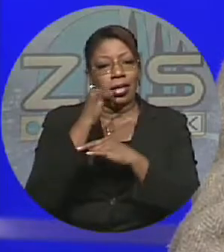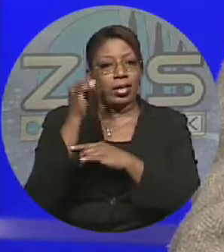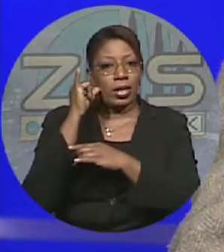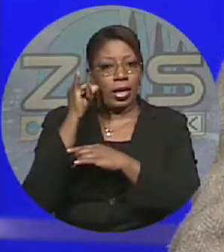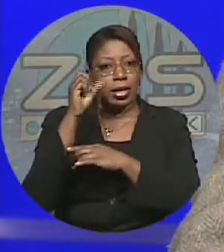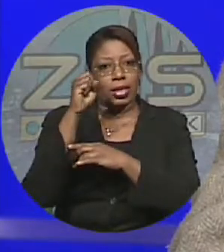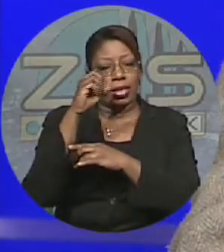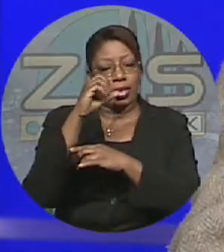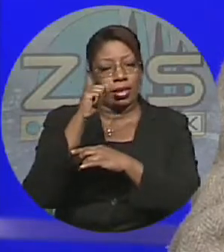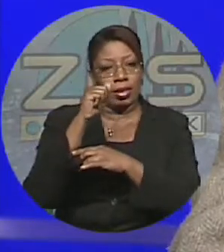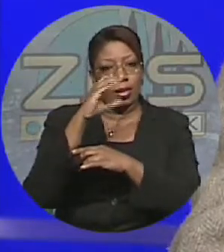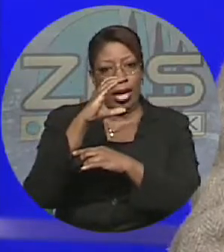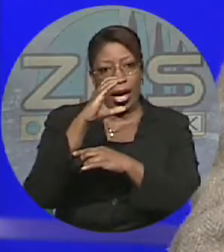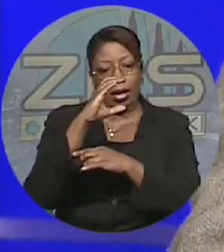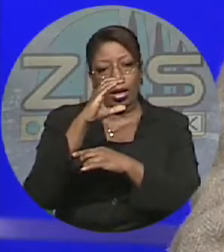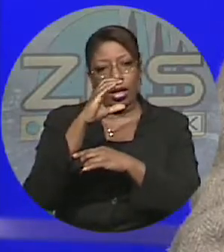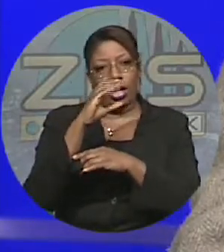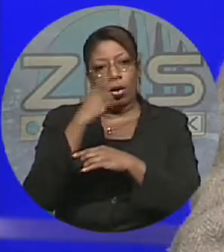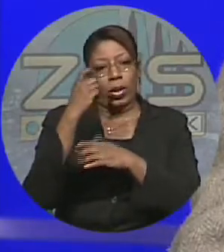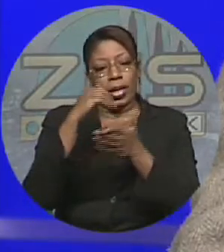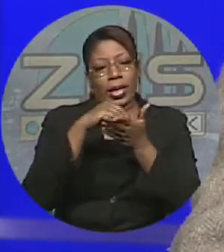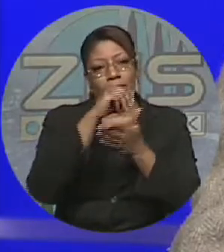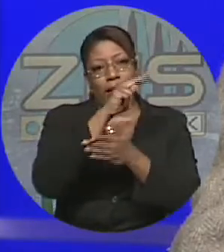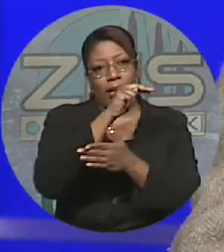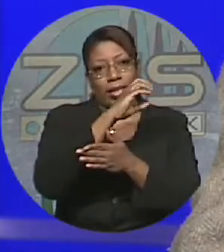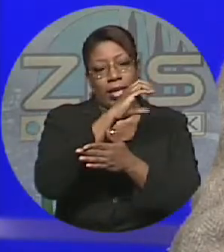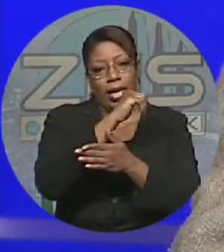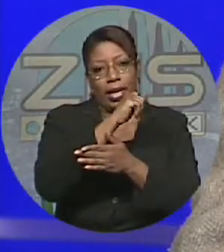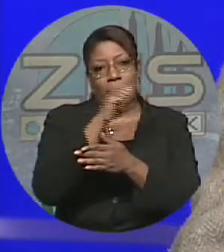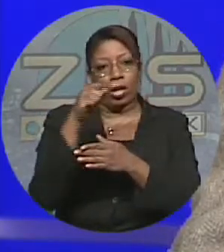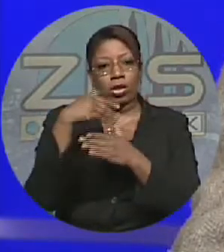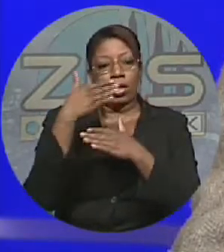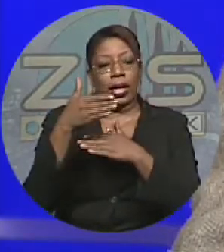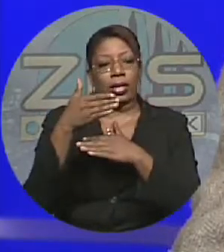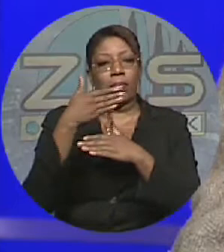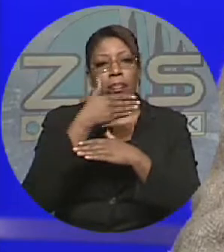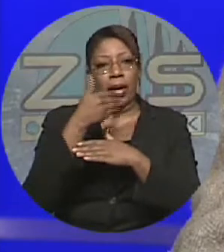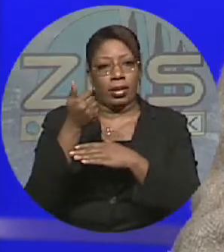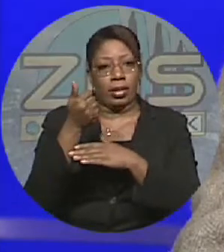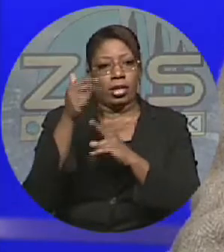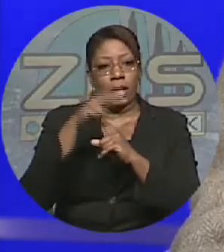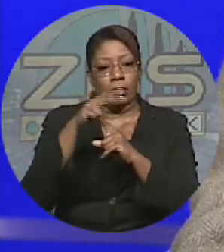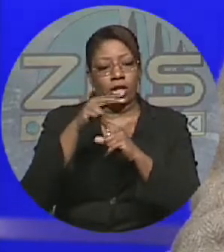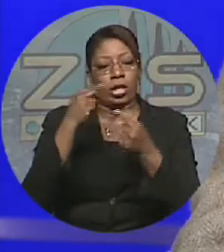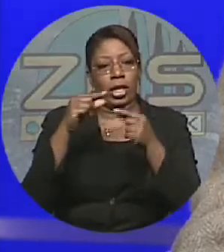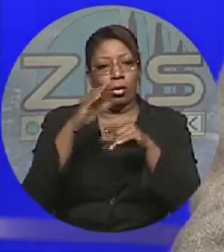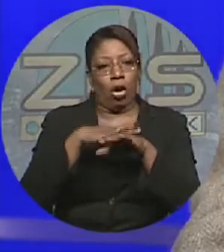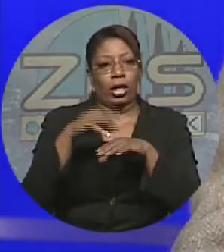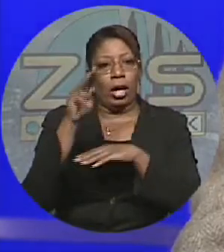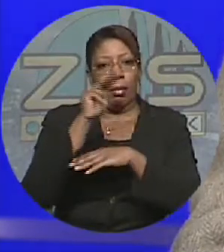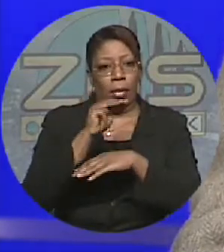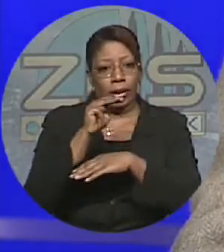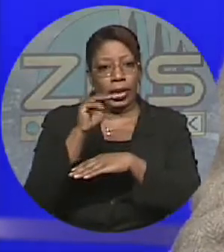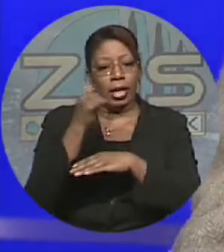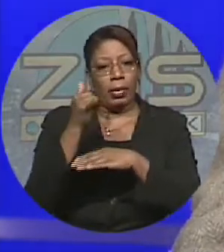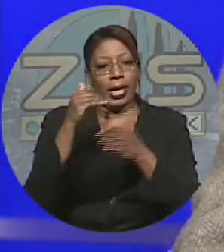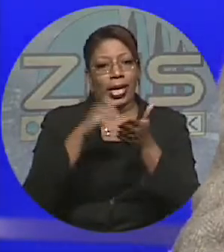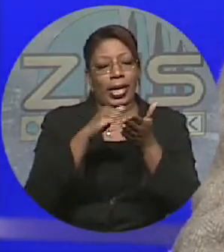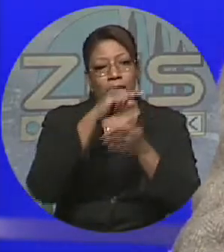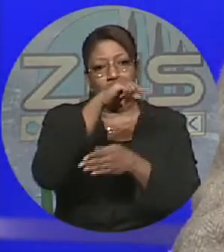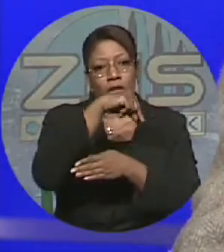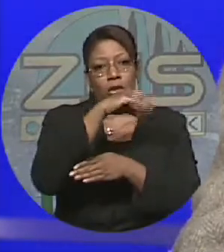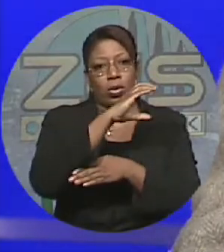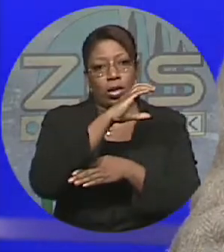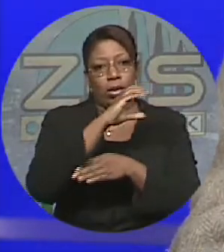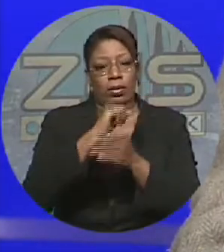junior boys shut out NCA 10-0, and they move on to the best of 3 championships, which start on Monday, and they will take on the Queens